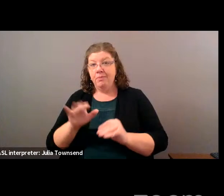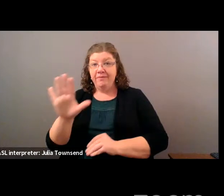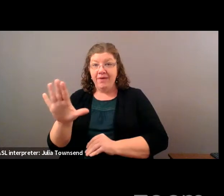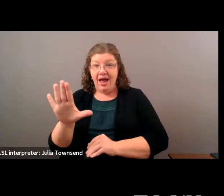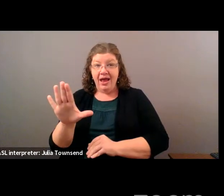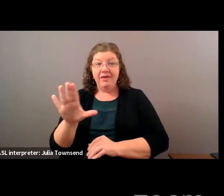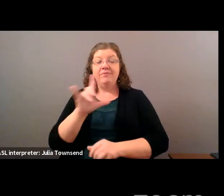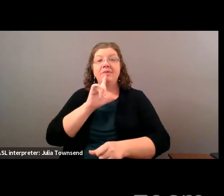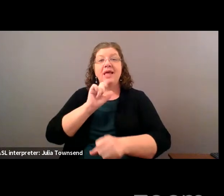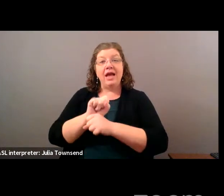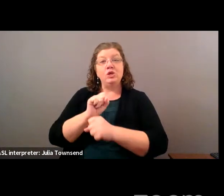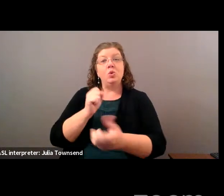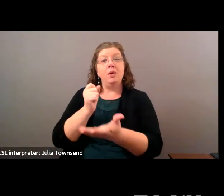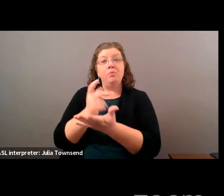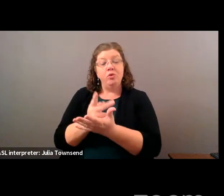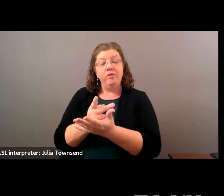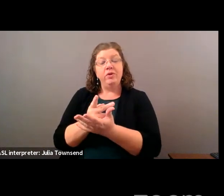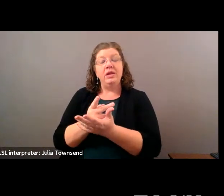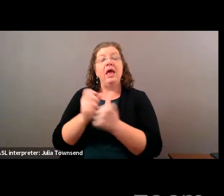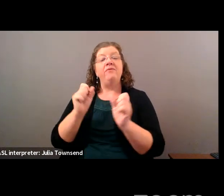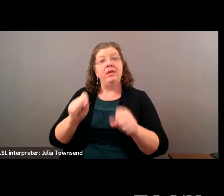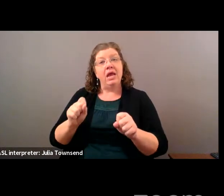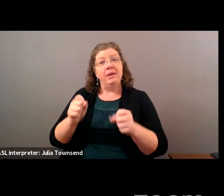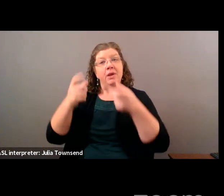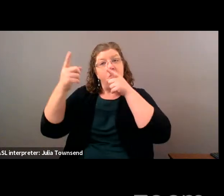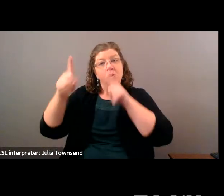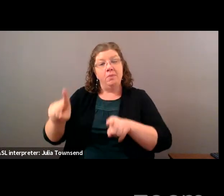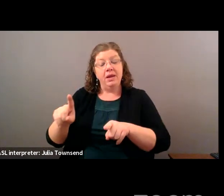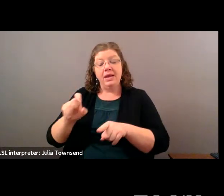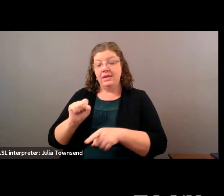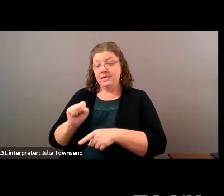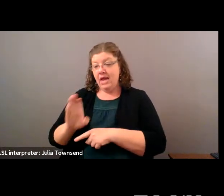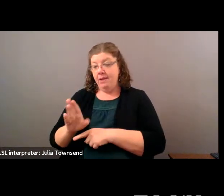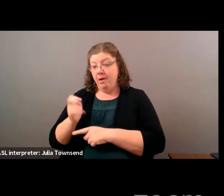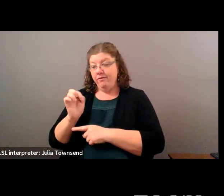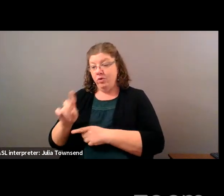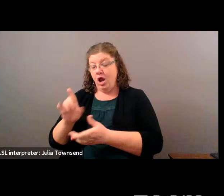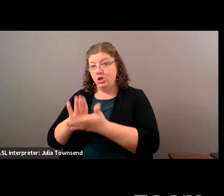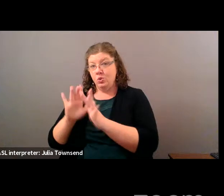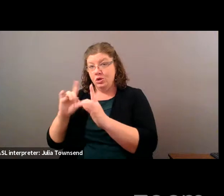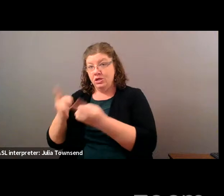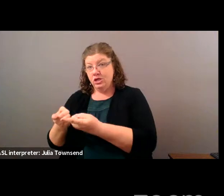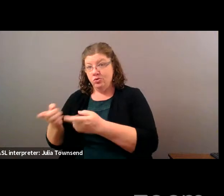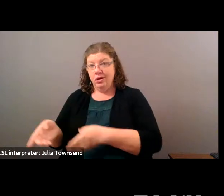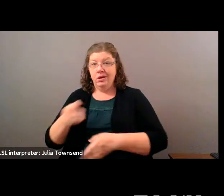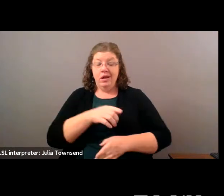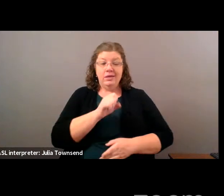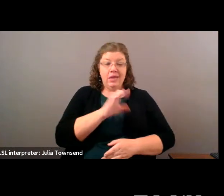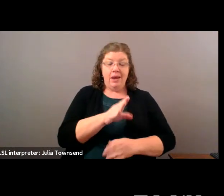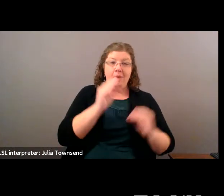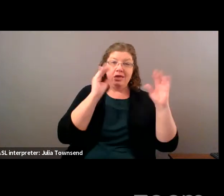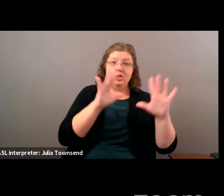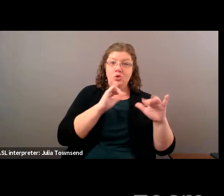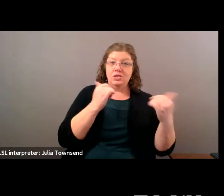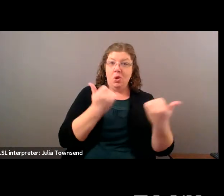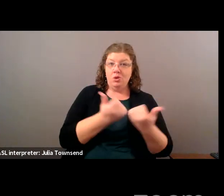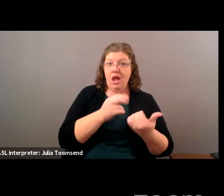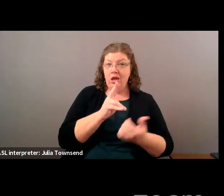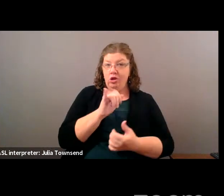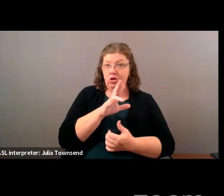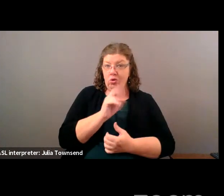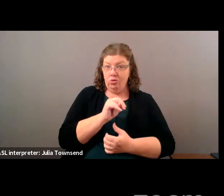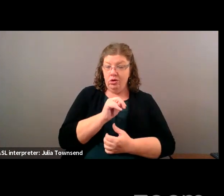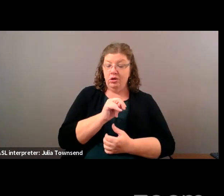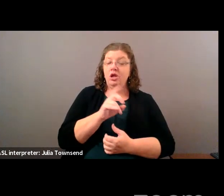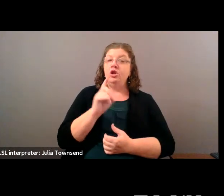actual approval of the tentative agreement between Santa Barbara's Unified School District and the Santa Barbara Teachers Association. Dr.